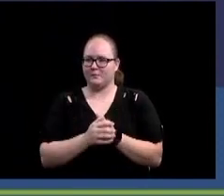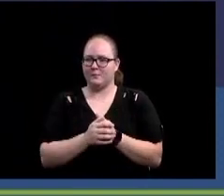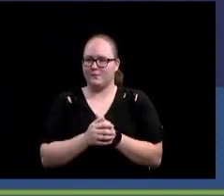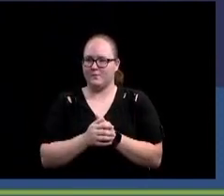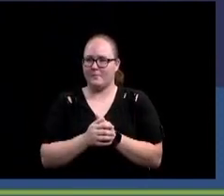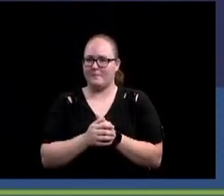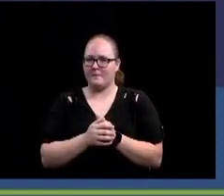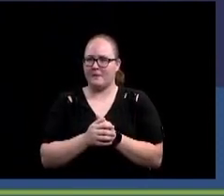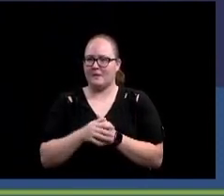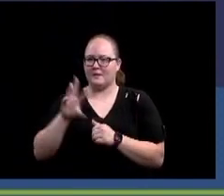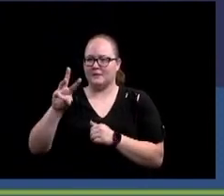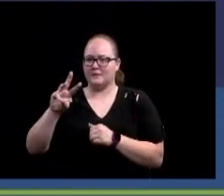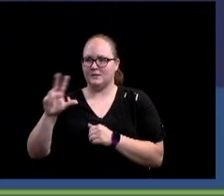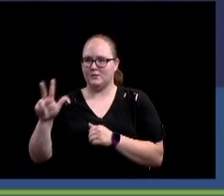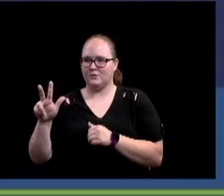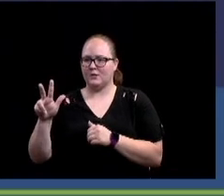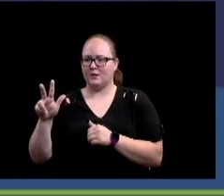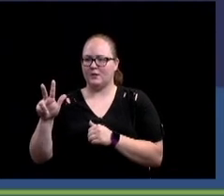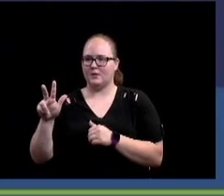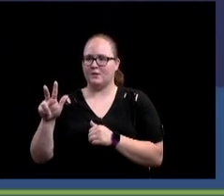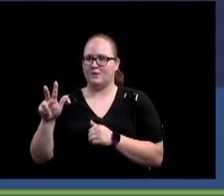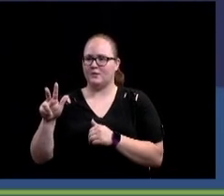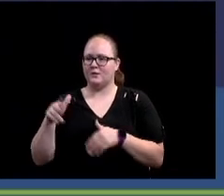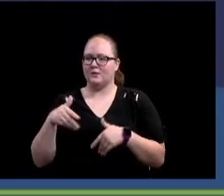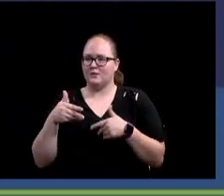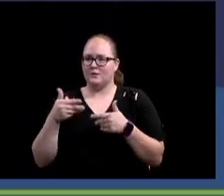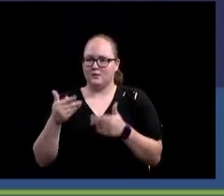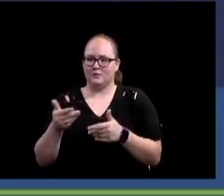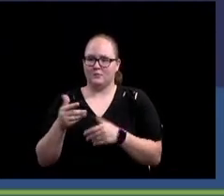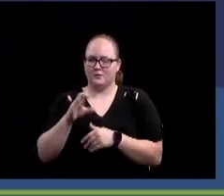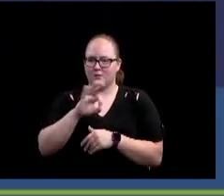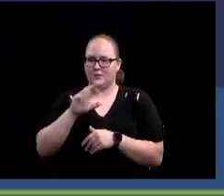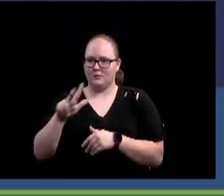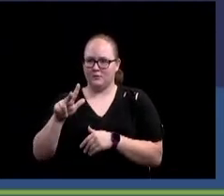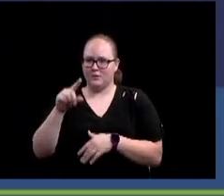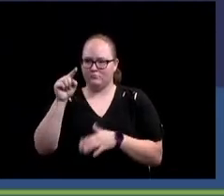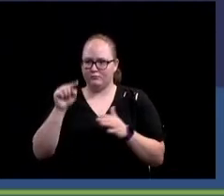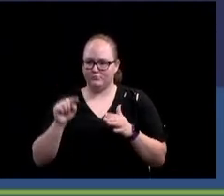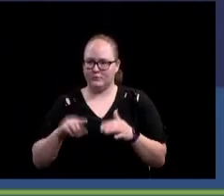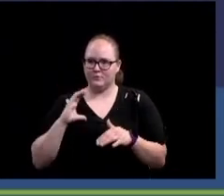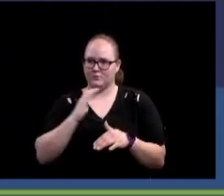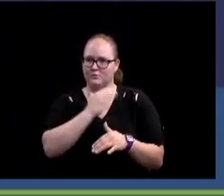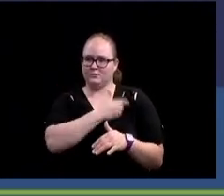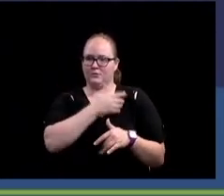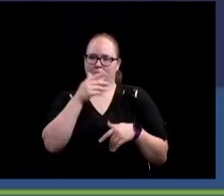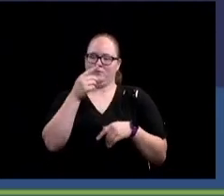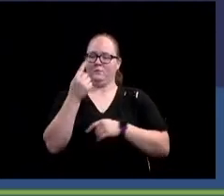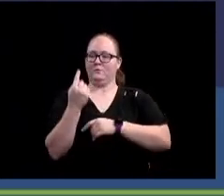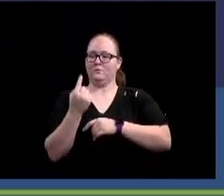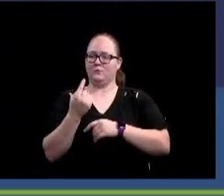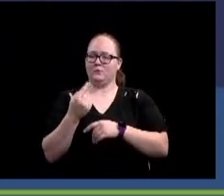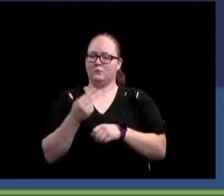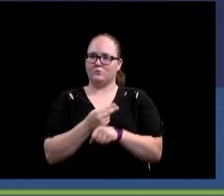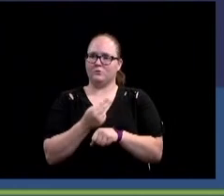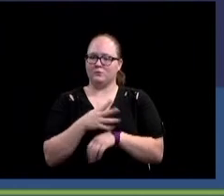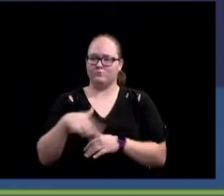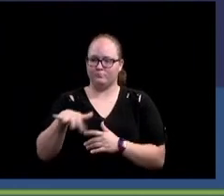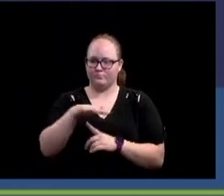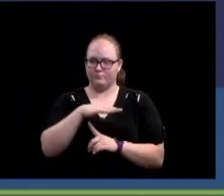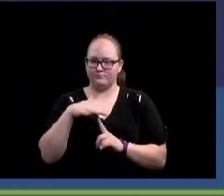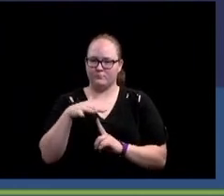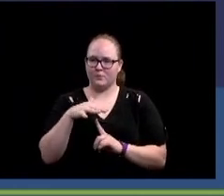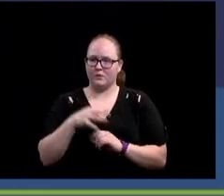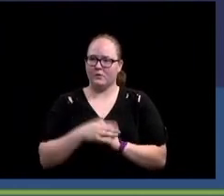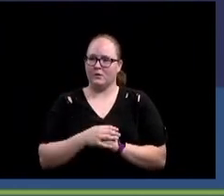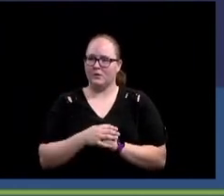93 actions that the task force sees as needed in today's law enforcement environment. Additionally, the task force also recommended that the President